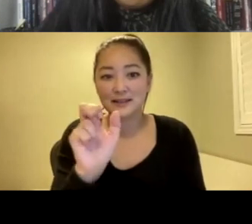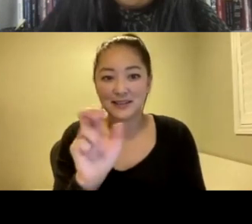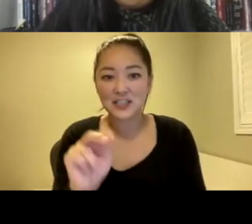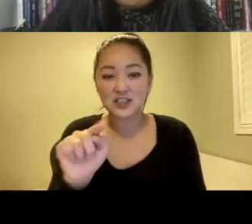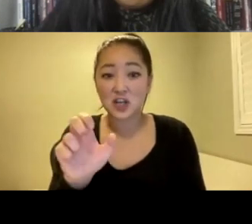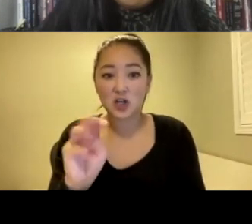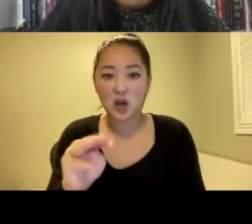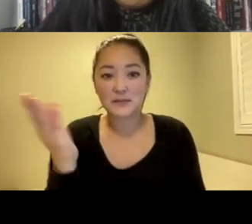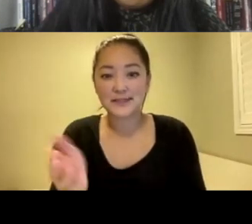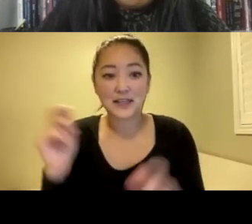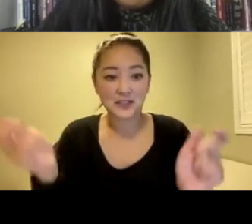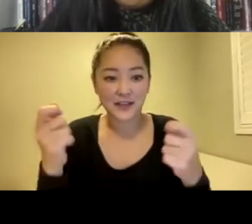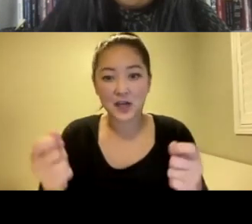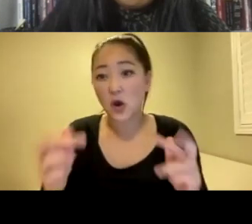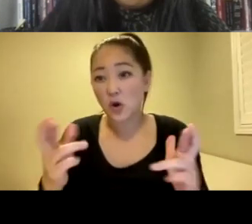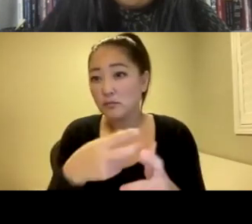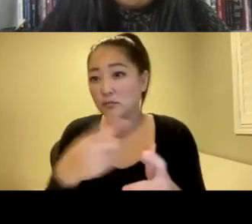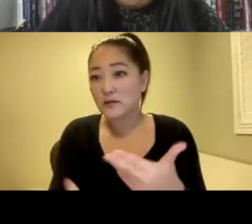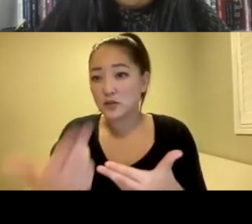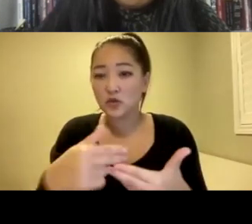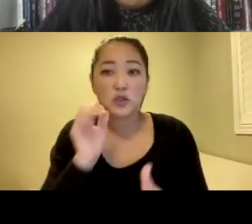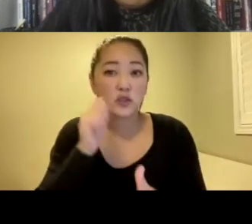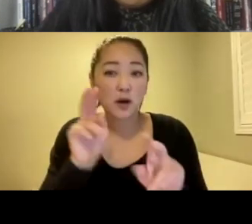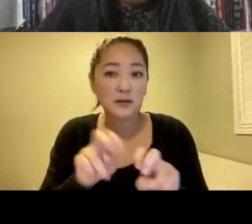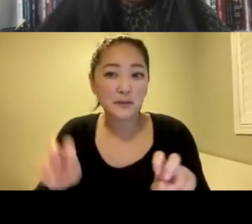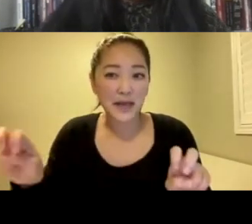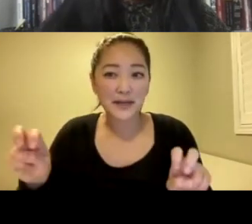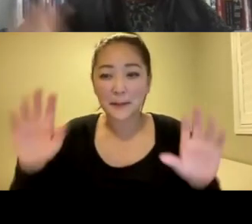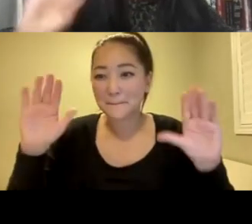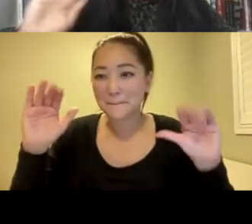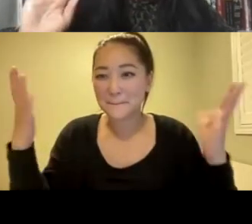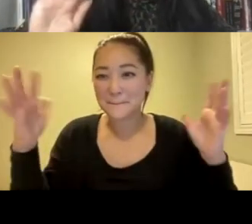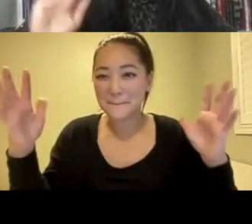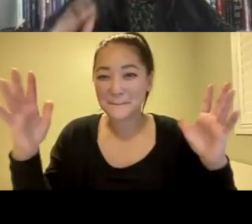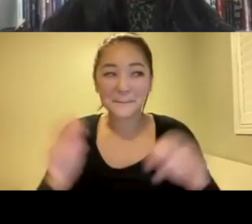hope to see you join our panel tomorrow. Bye, everyone. Bye, thank you.